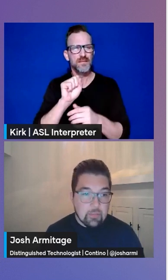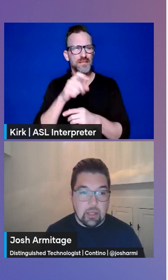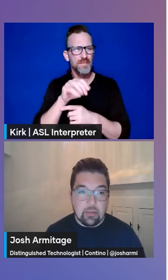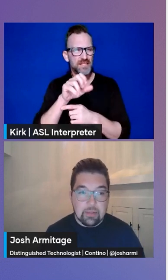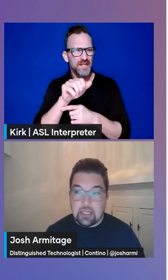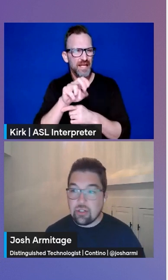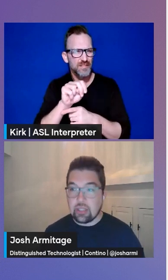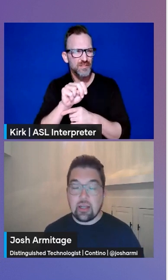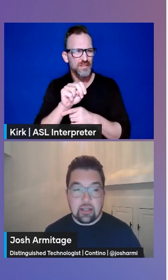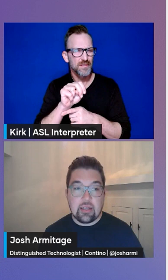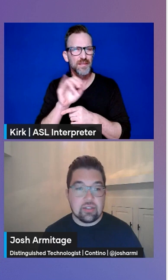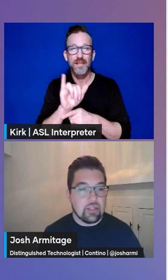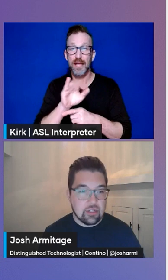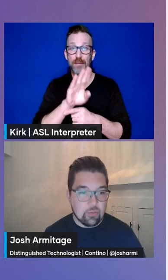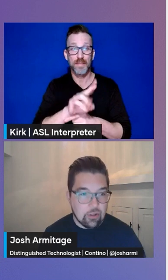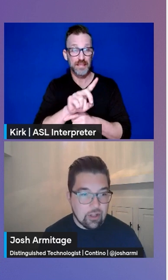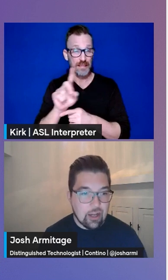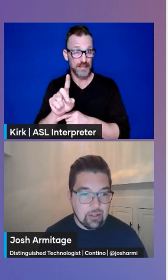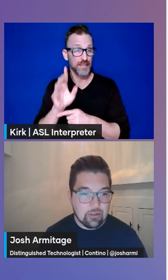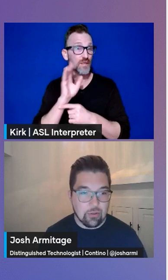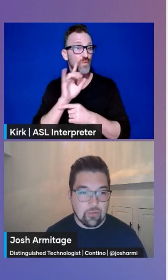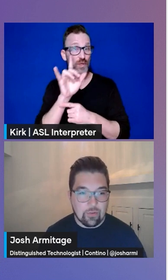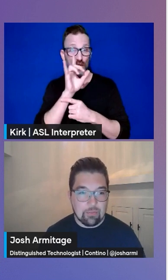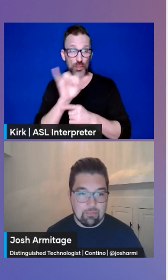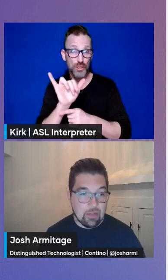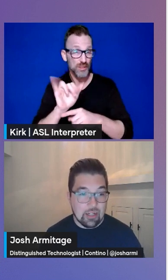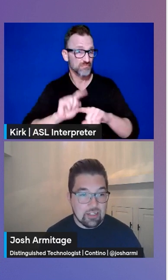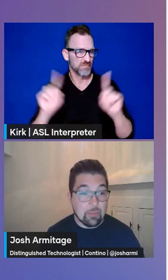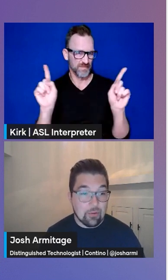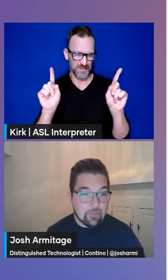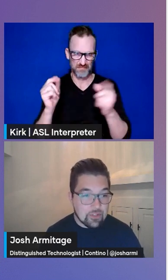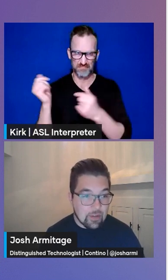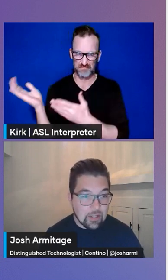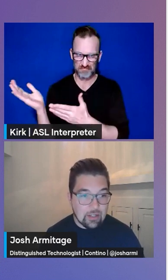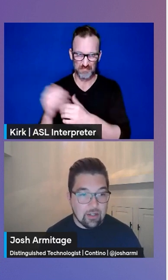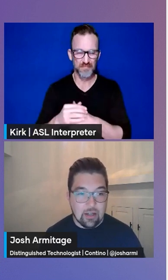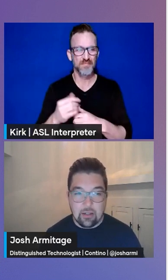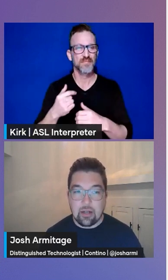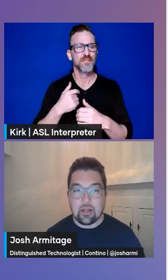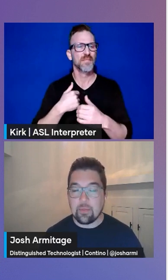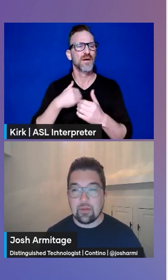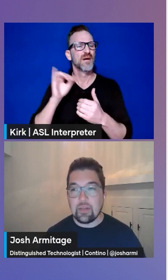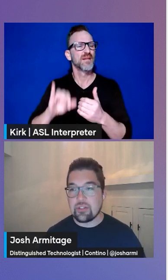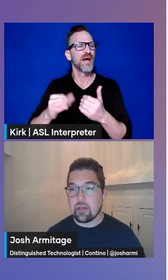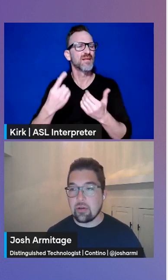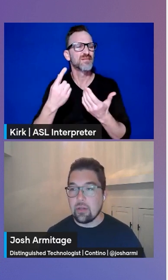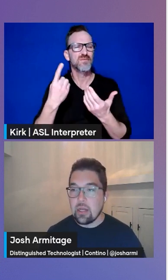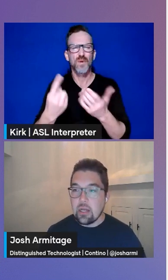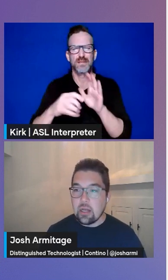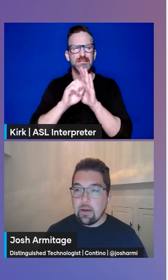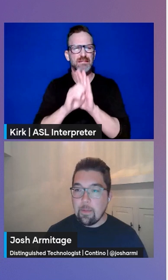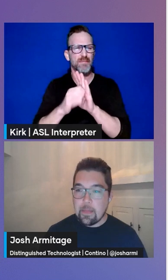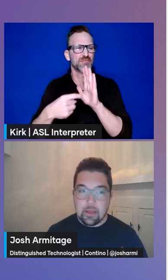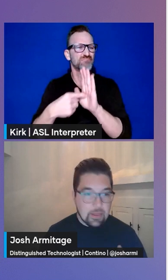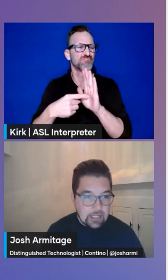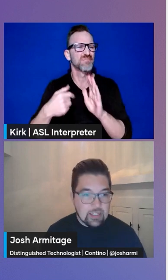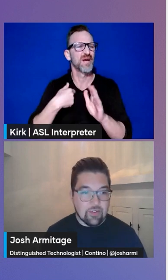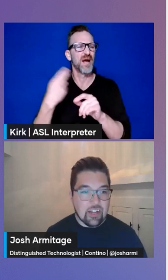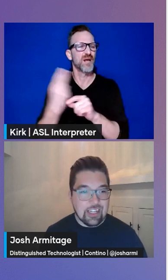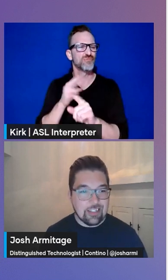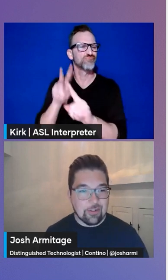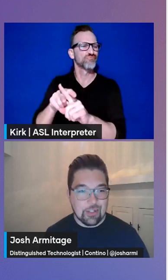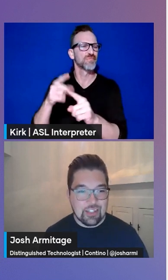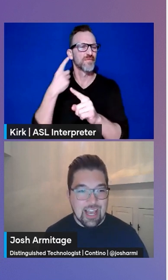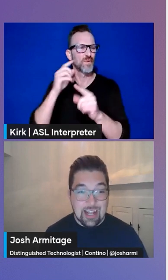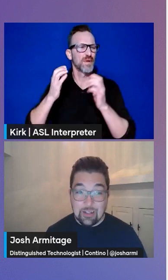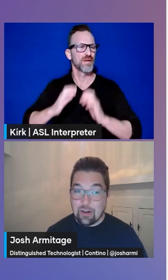look something potentially like this. And this is one I took from an example of stuff I did at a client a couple of years ago. This is very